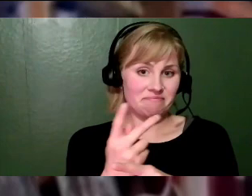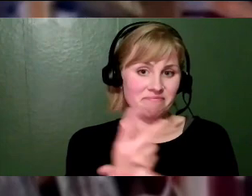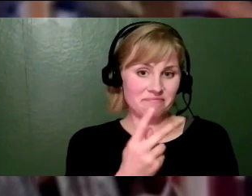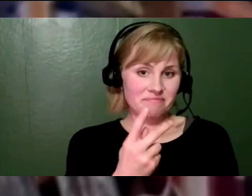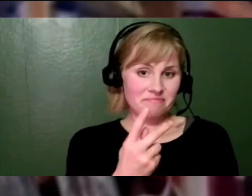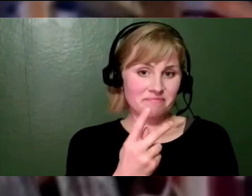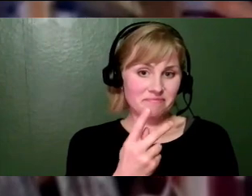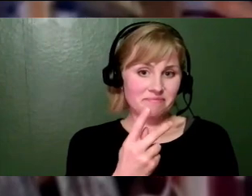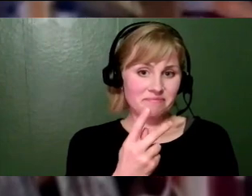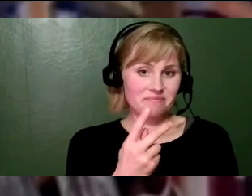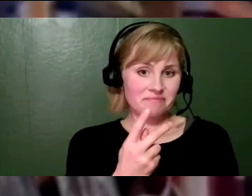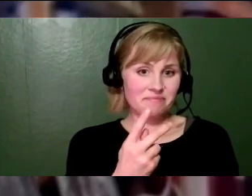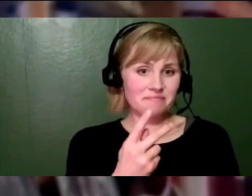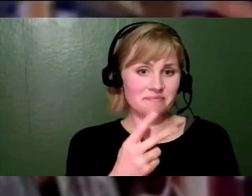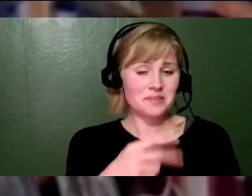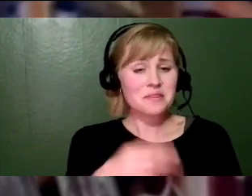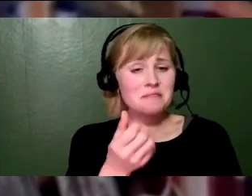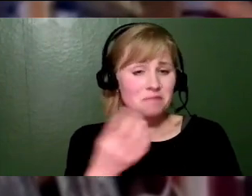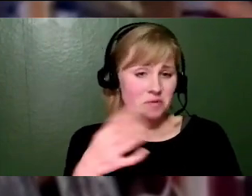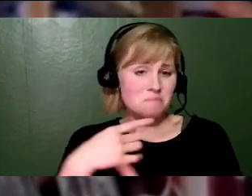there's the odd silver lining in all of this.